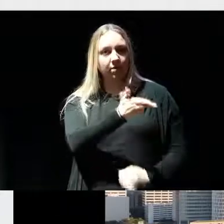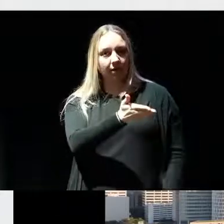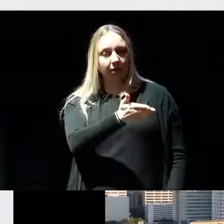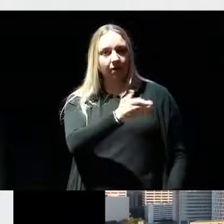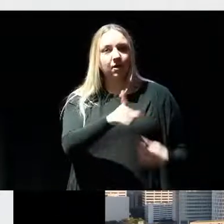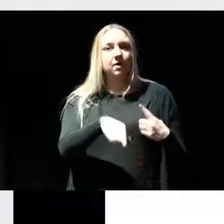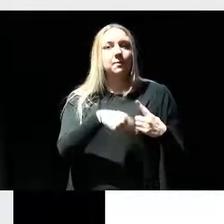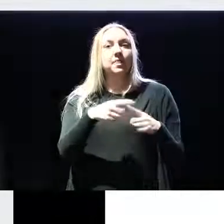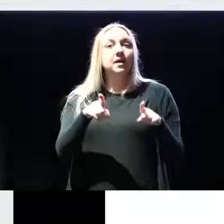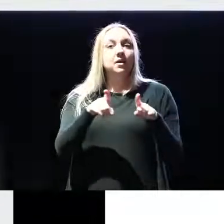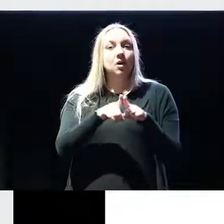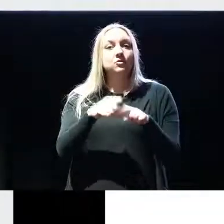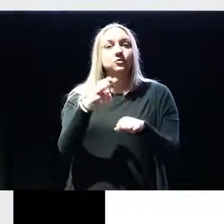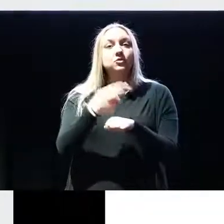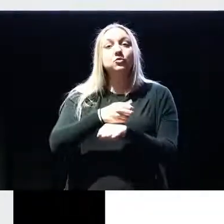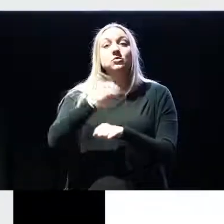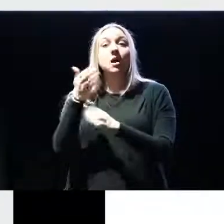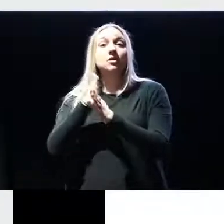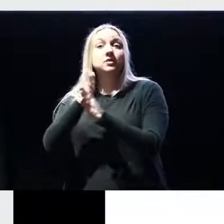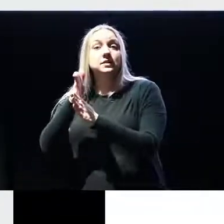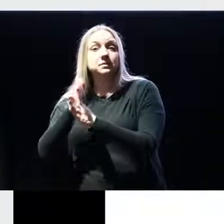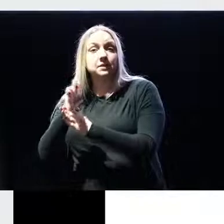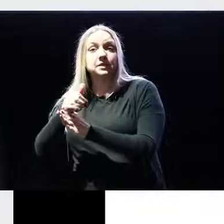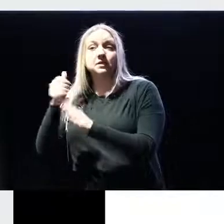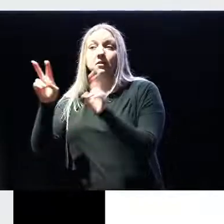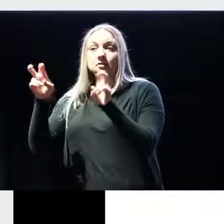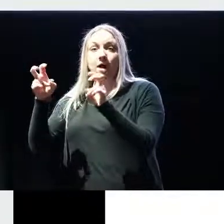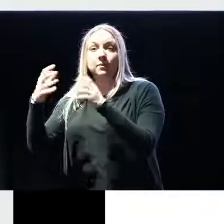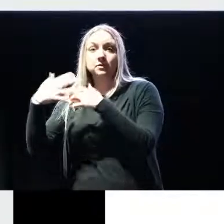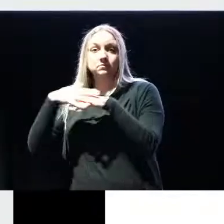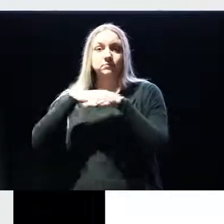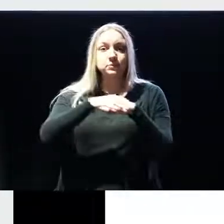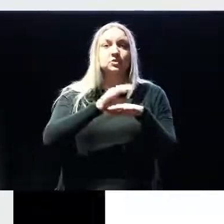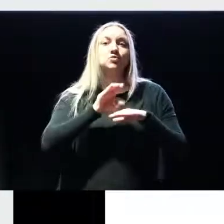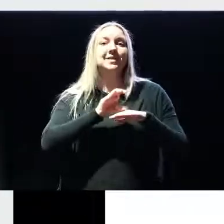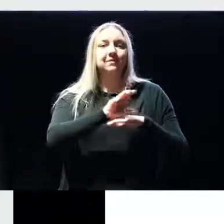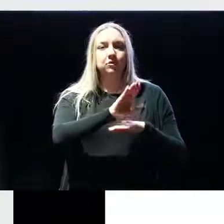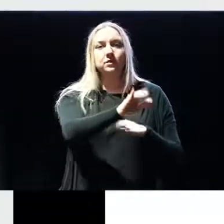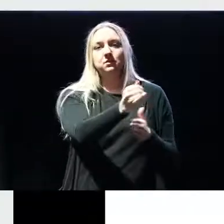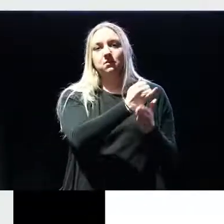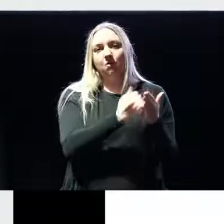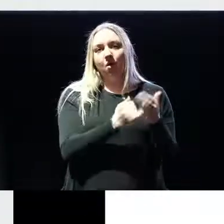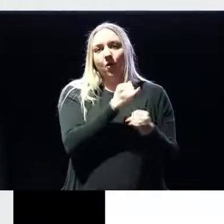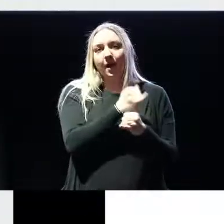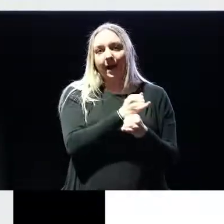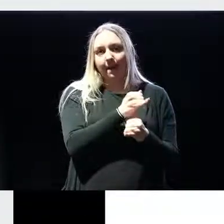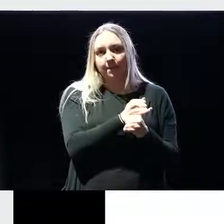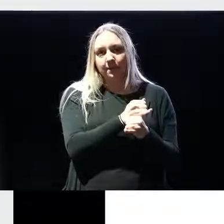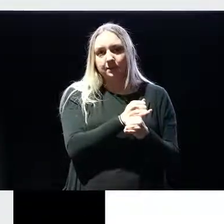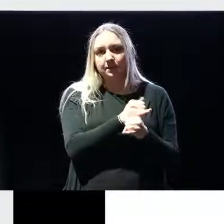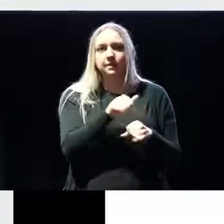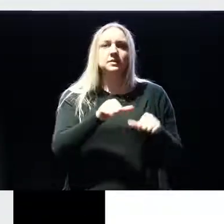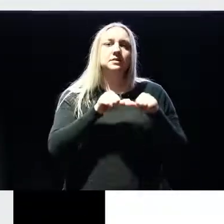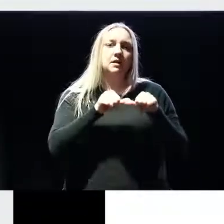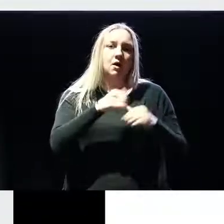in other disciplines as partners in an ongoing